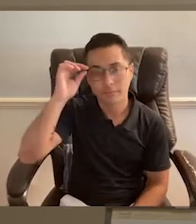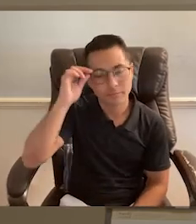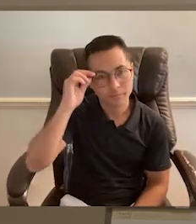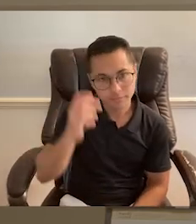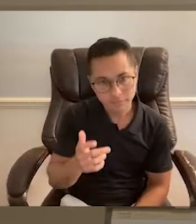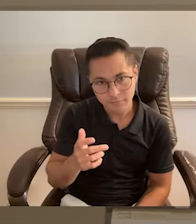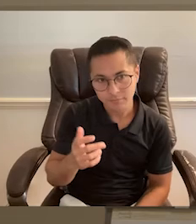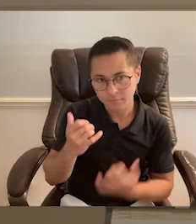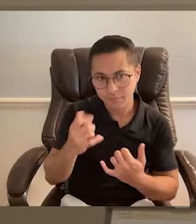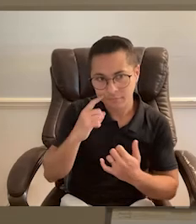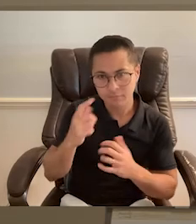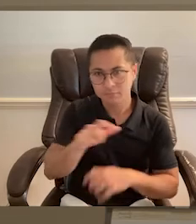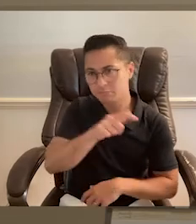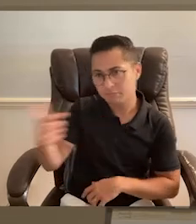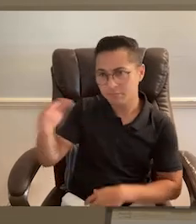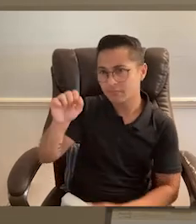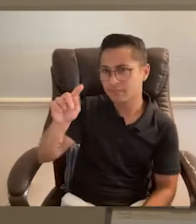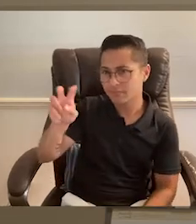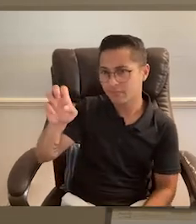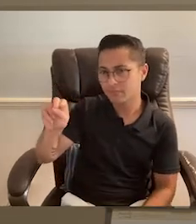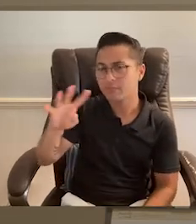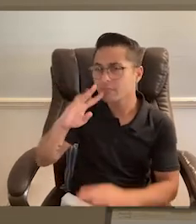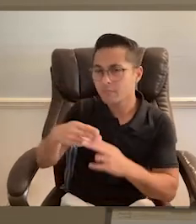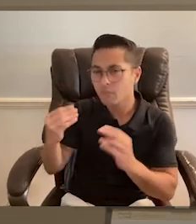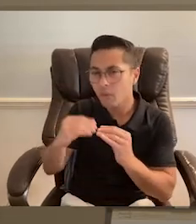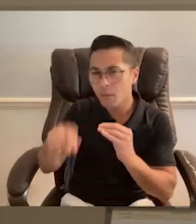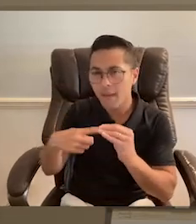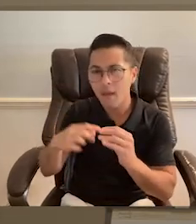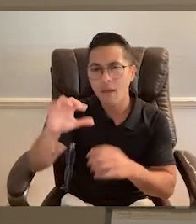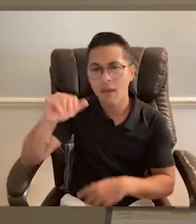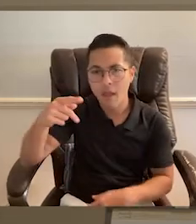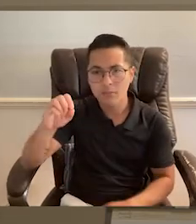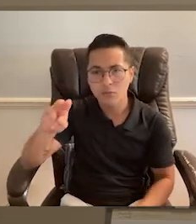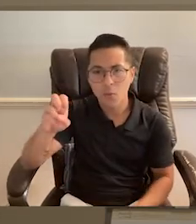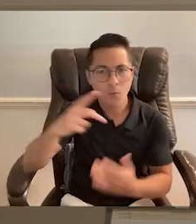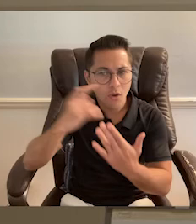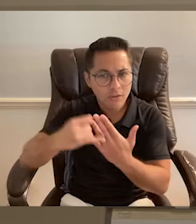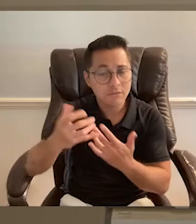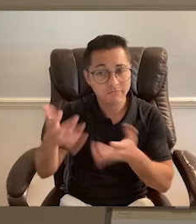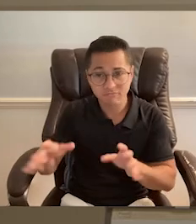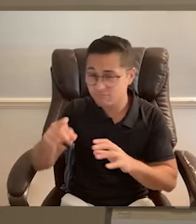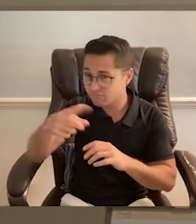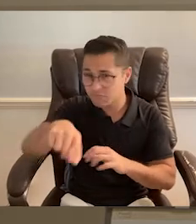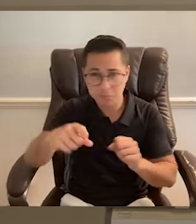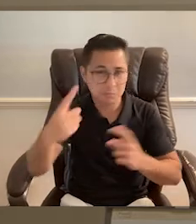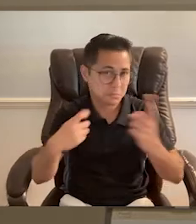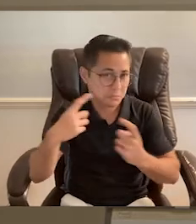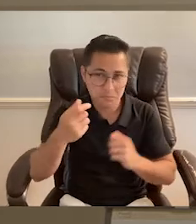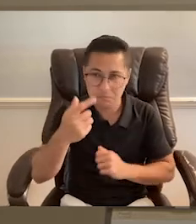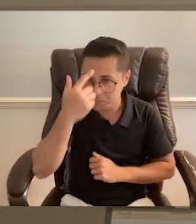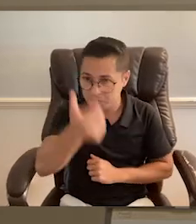a wheelchair to control a vehicle. So you're using a joystick to go left, right, forward, back. So we